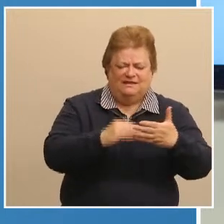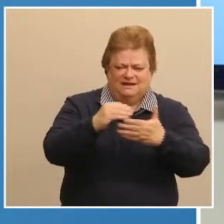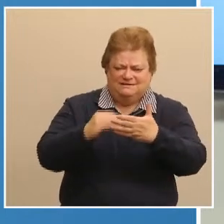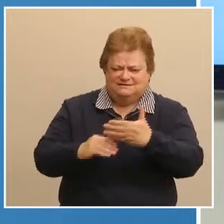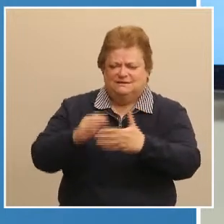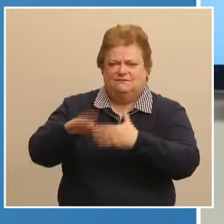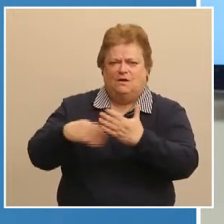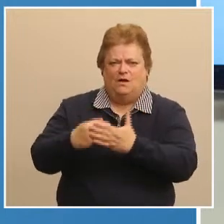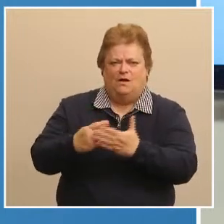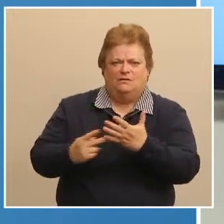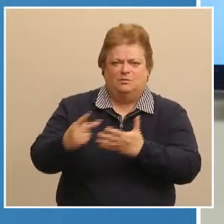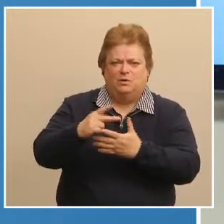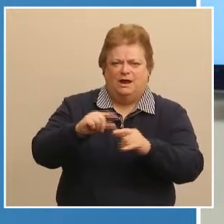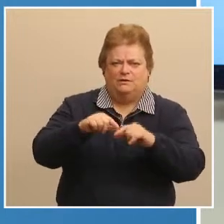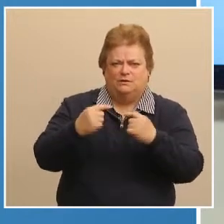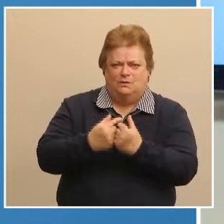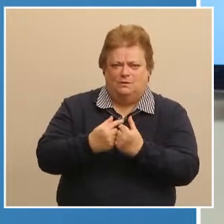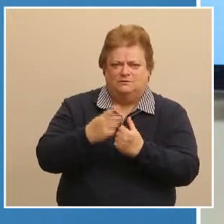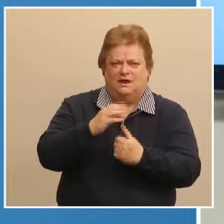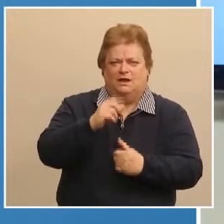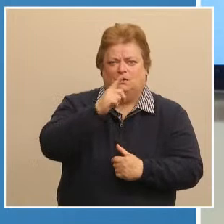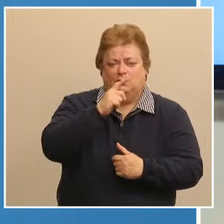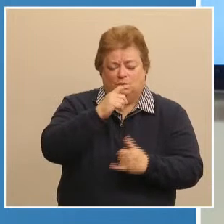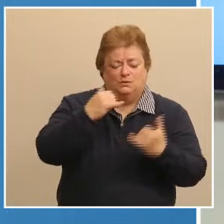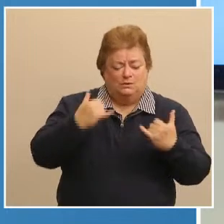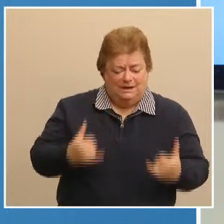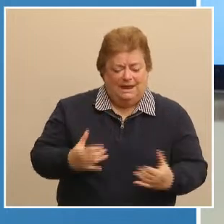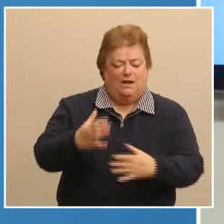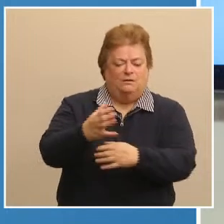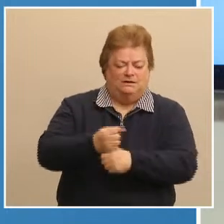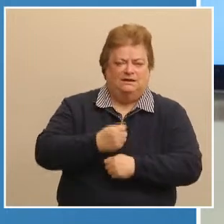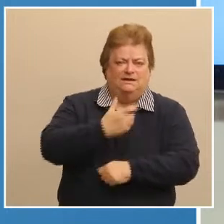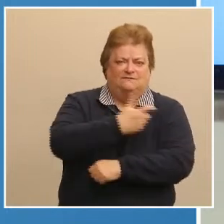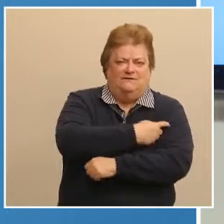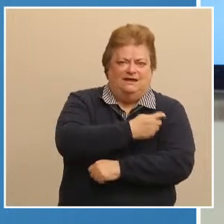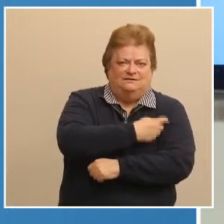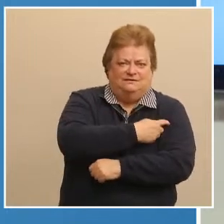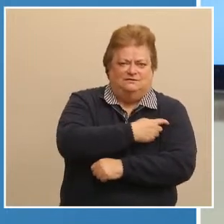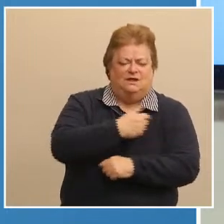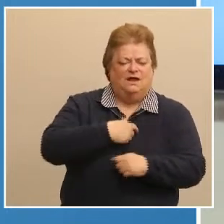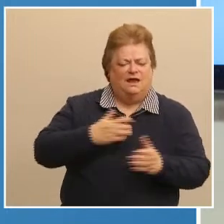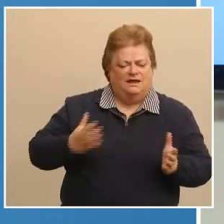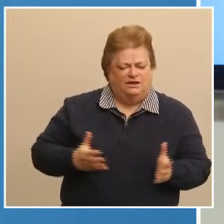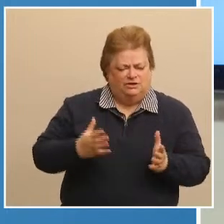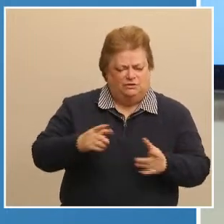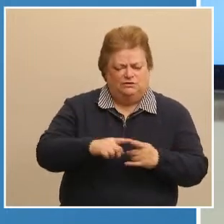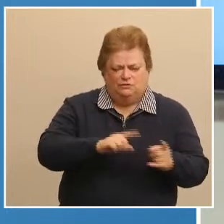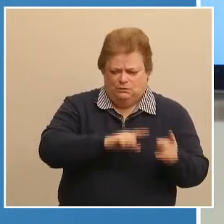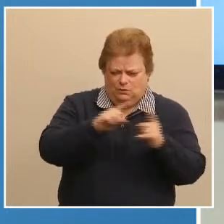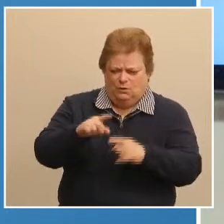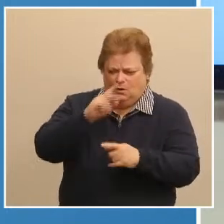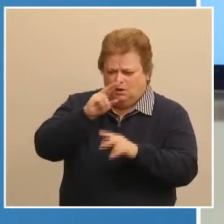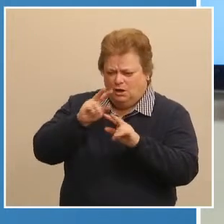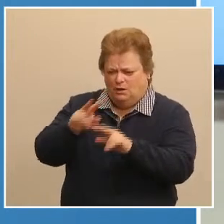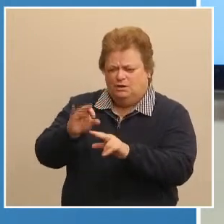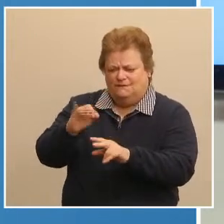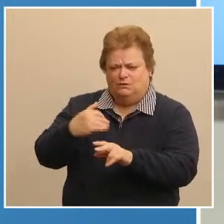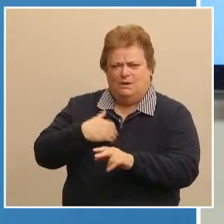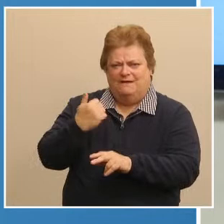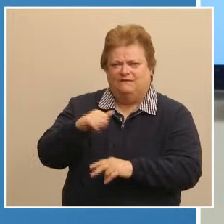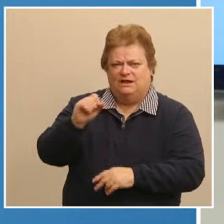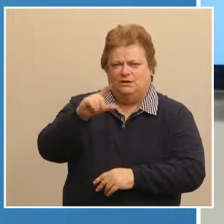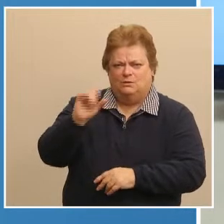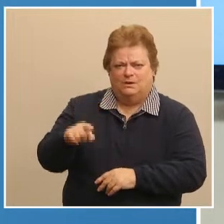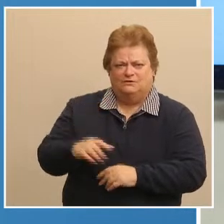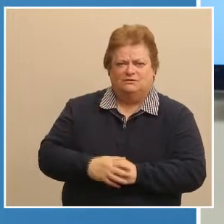each phase and who are currently receiving vaccine. I encourage you to look there when you have questions. We do